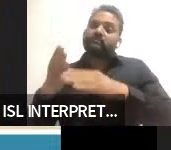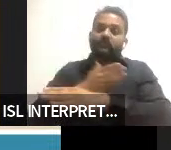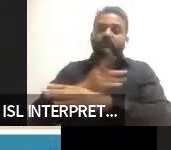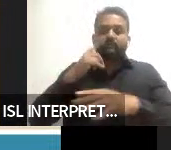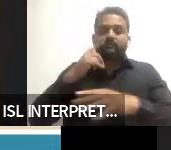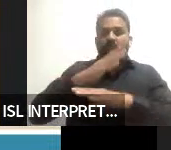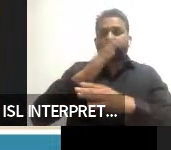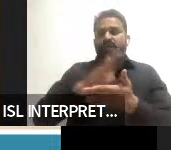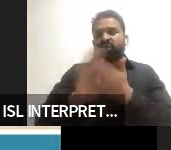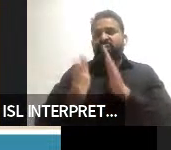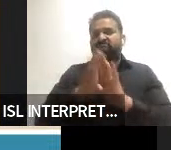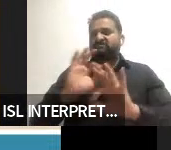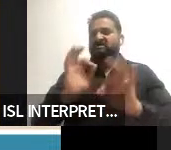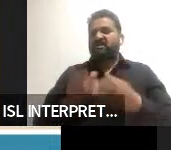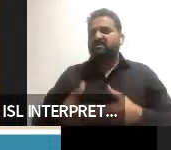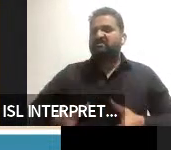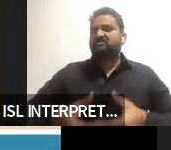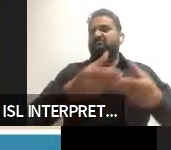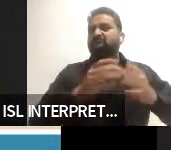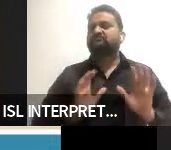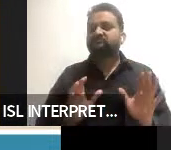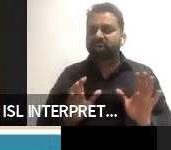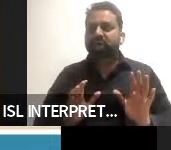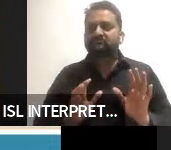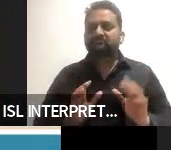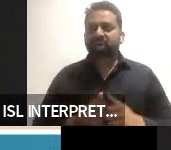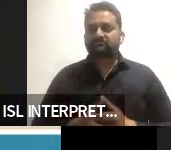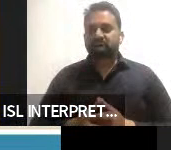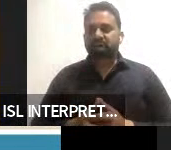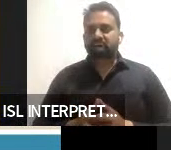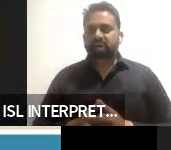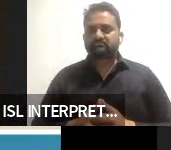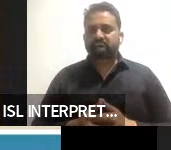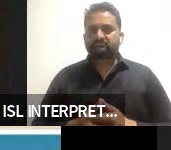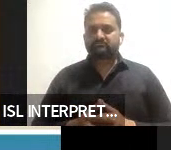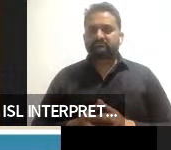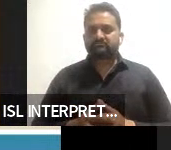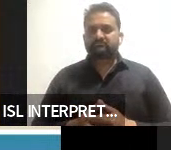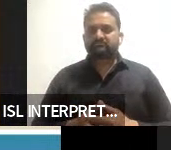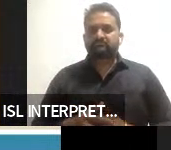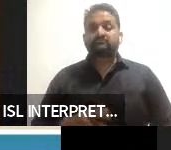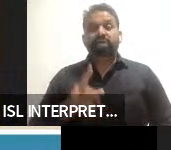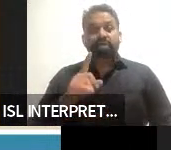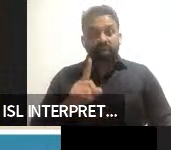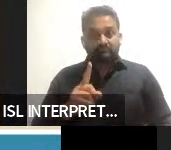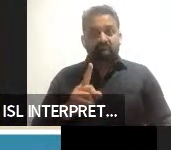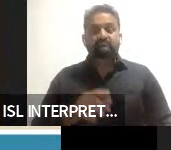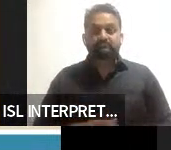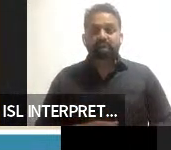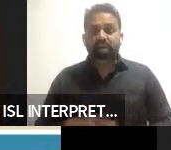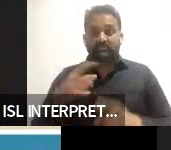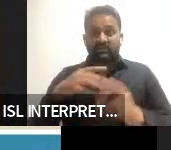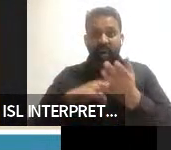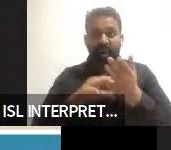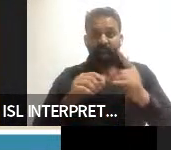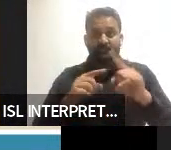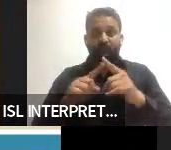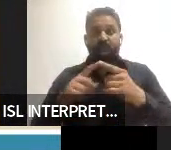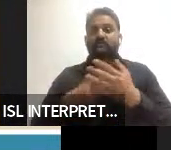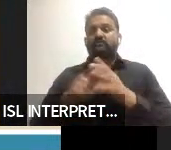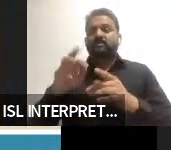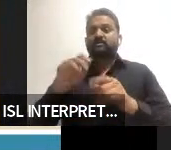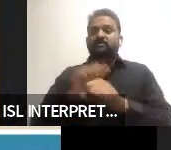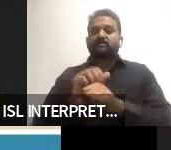set the time for delivery, sending the file in that one. But as a mooter, your job is not